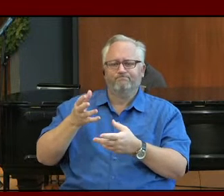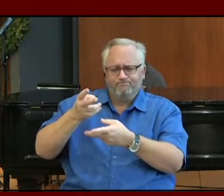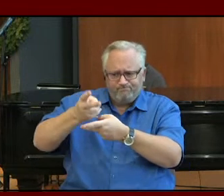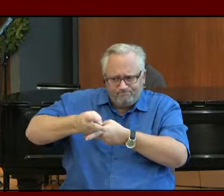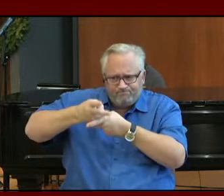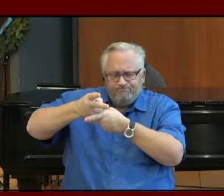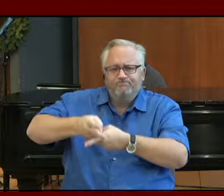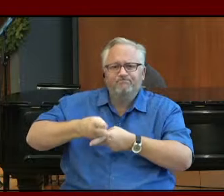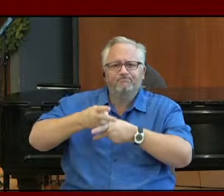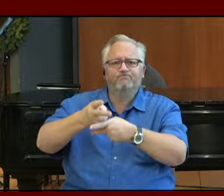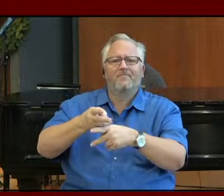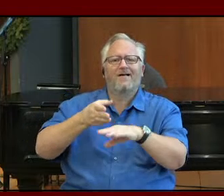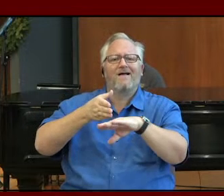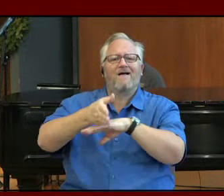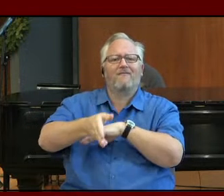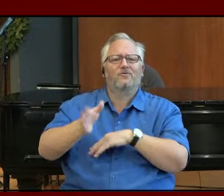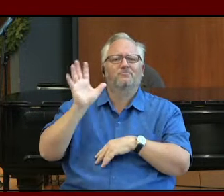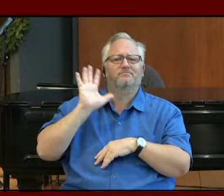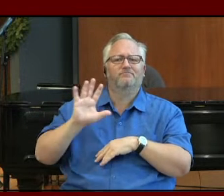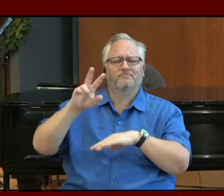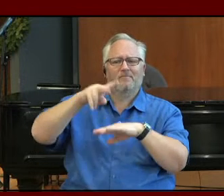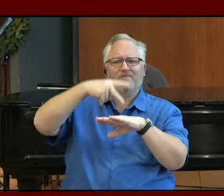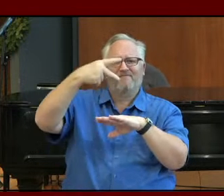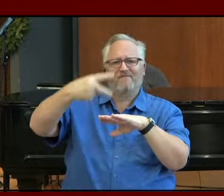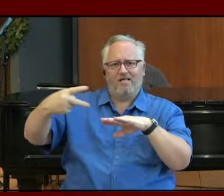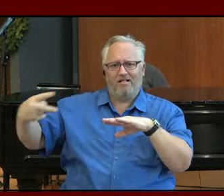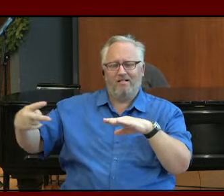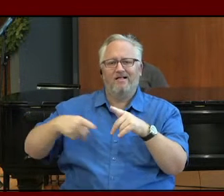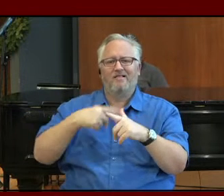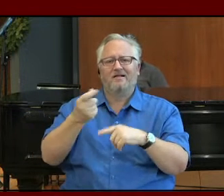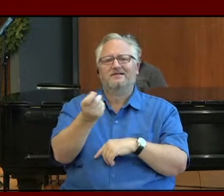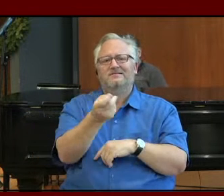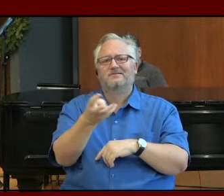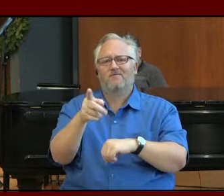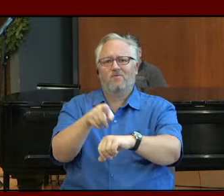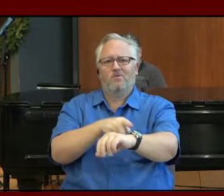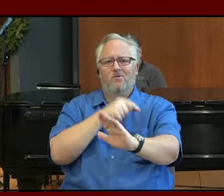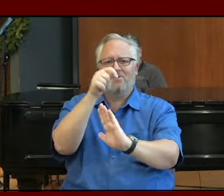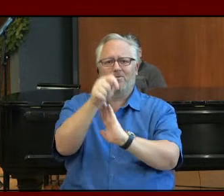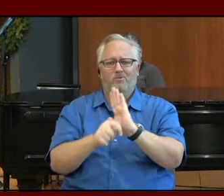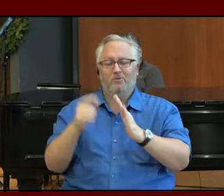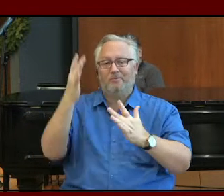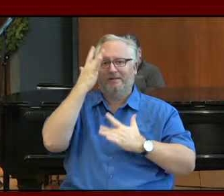for following a fall and multiple long-term illnesses.